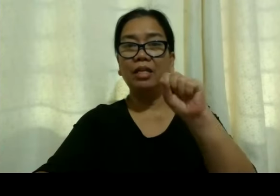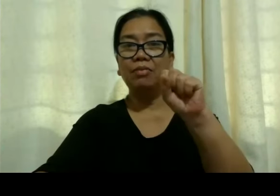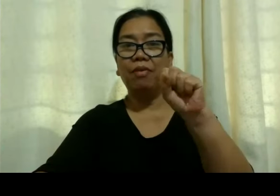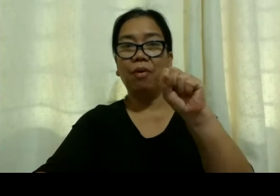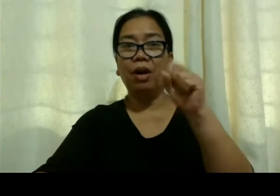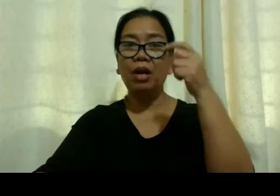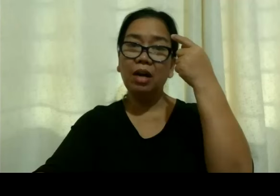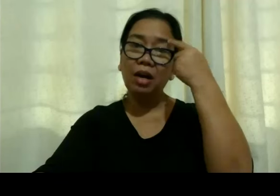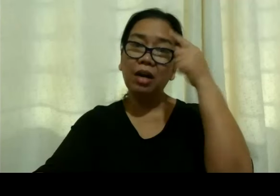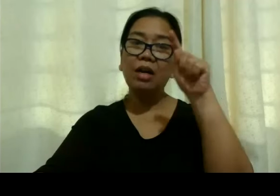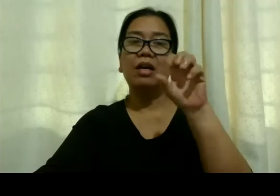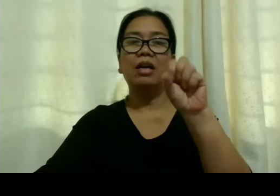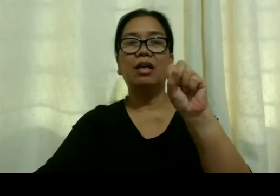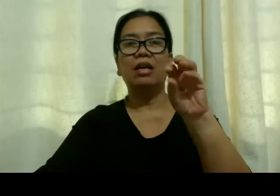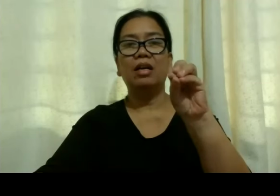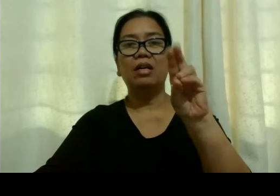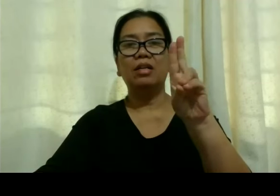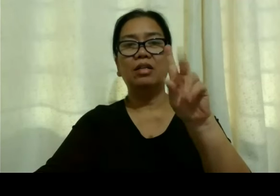and S for